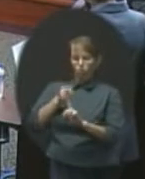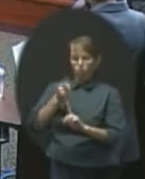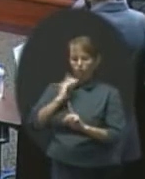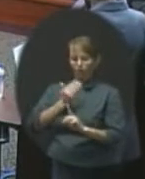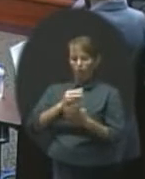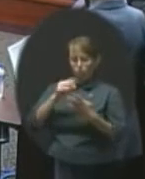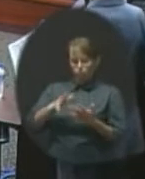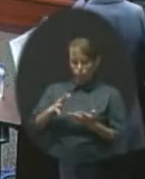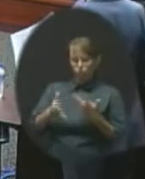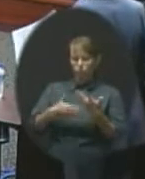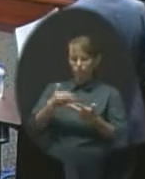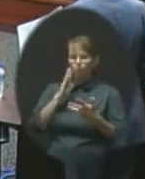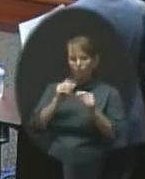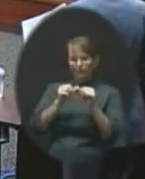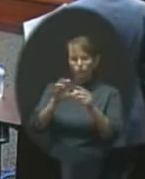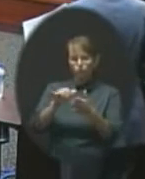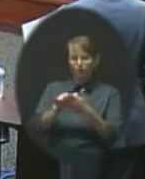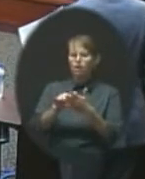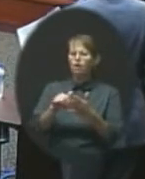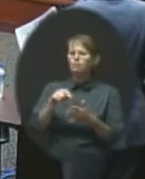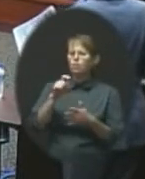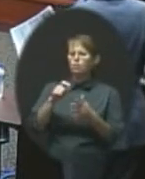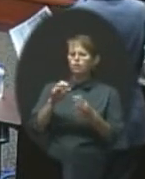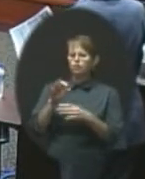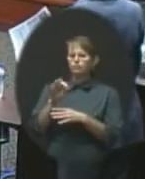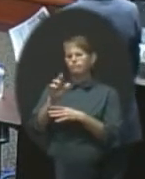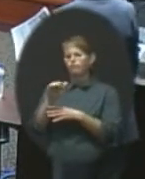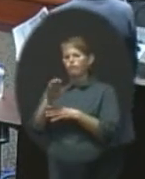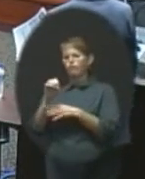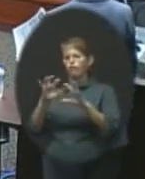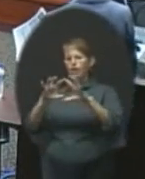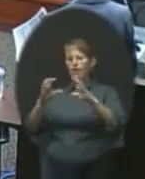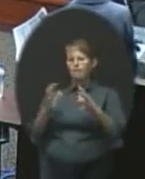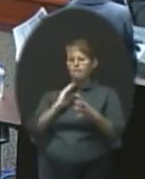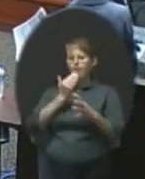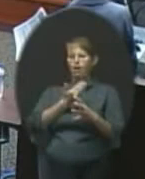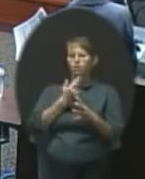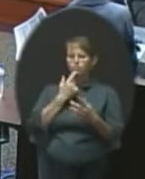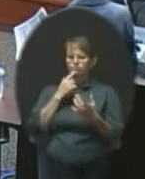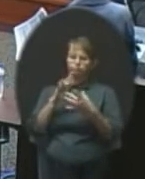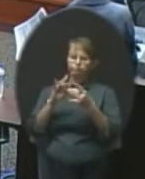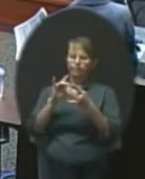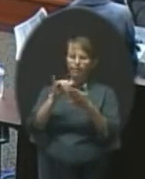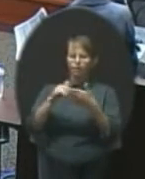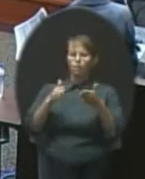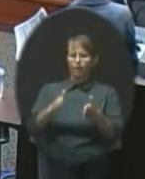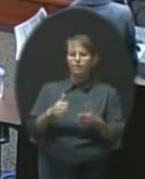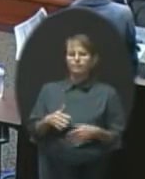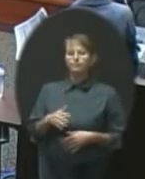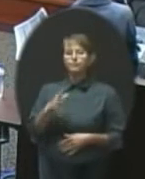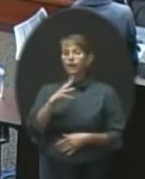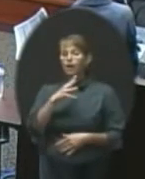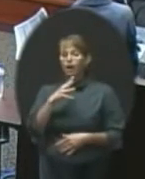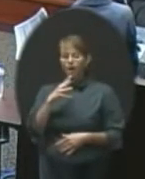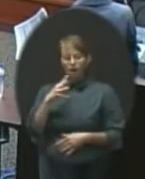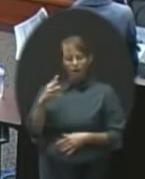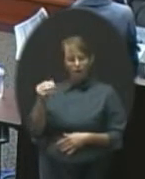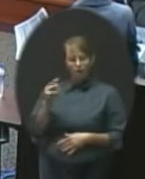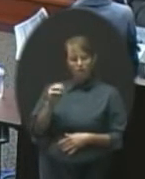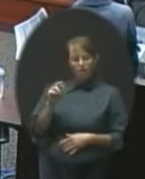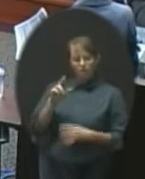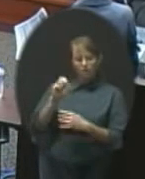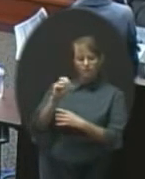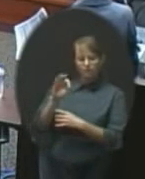frame it. Well, and let's be very clear. We do not teach to the test, do we? This is correct. Just we a benchmark